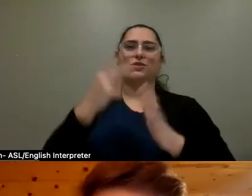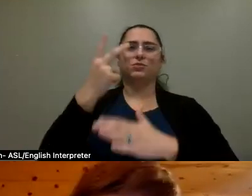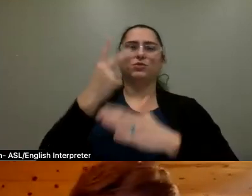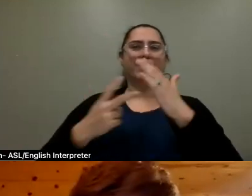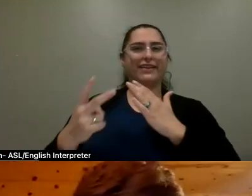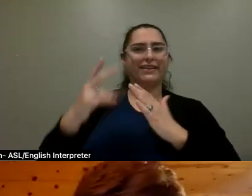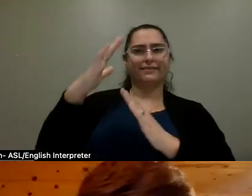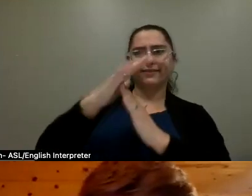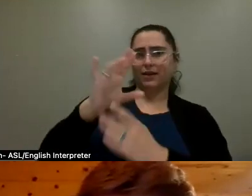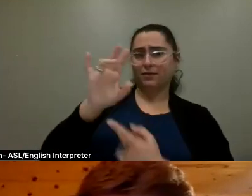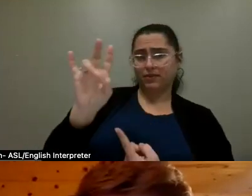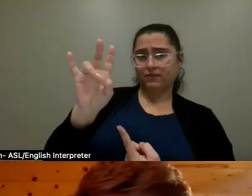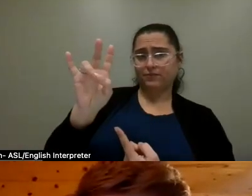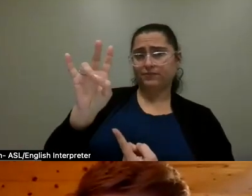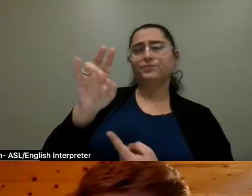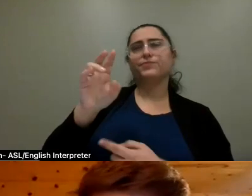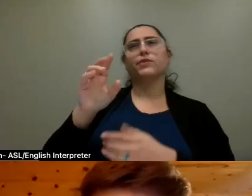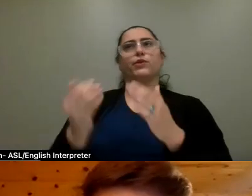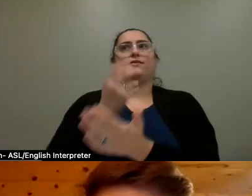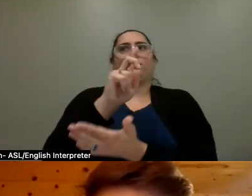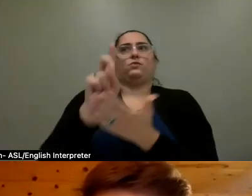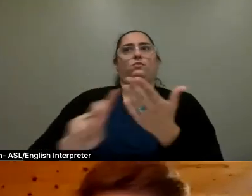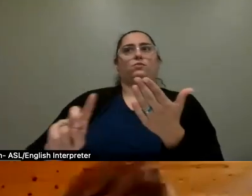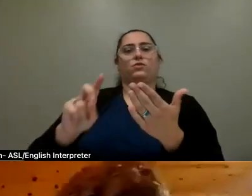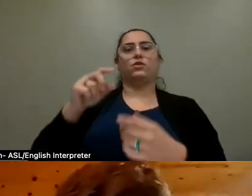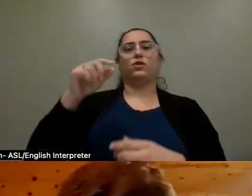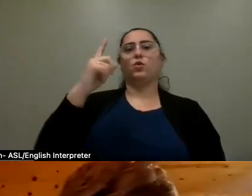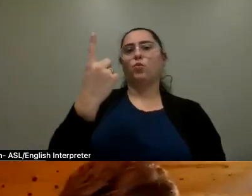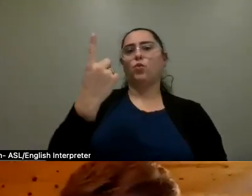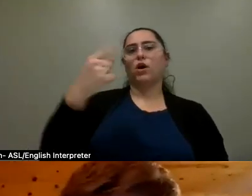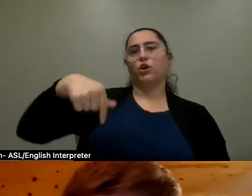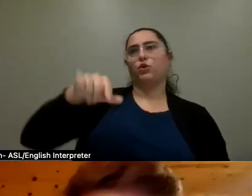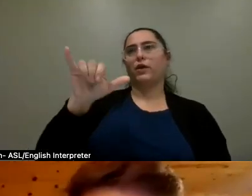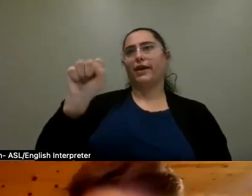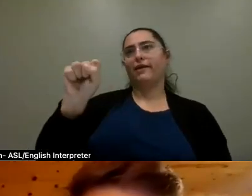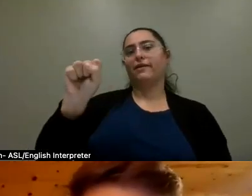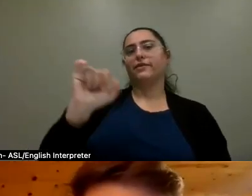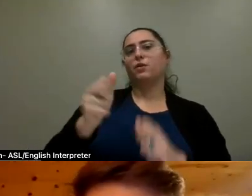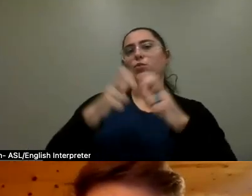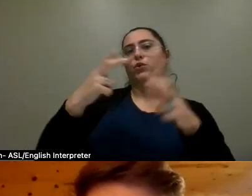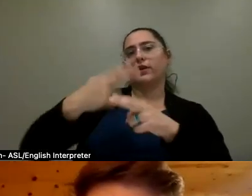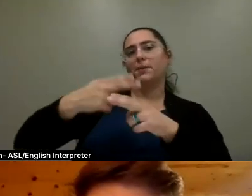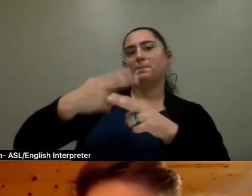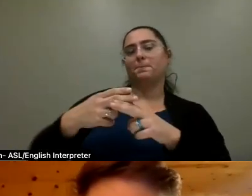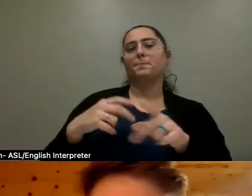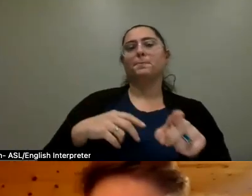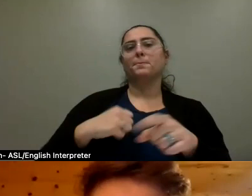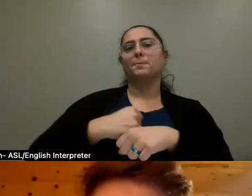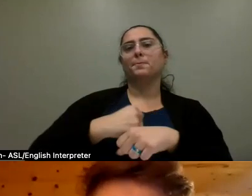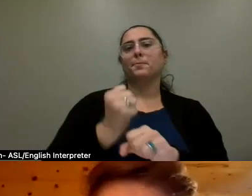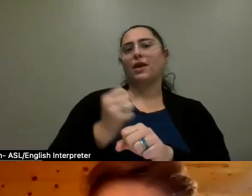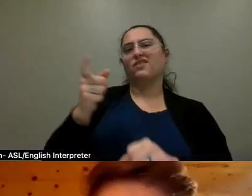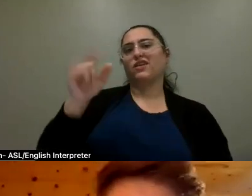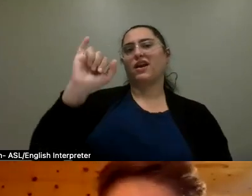this top 7. So this is de novo design protein 1QRS. This figure was made for the IPD, so Institute for Protein